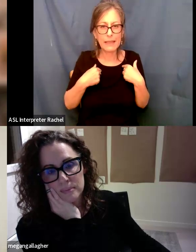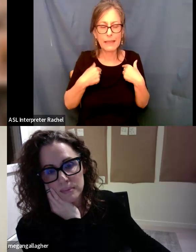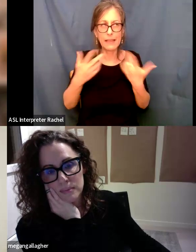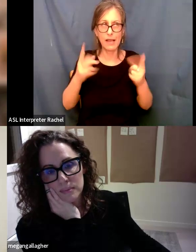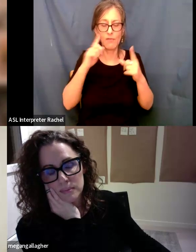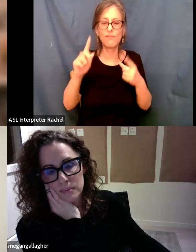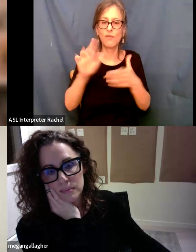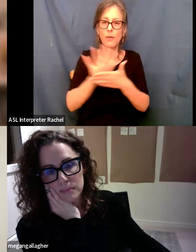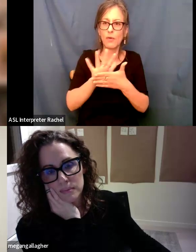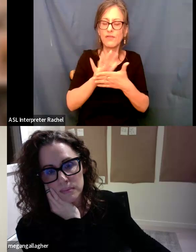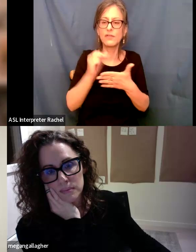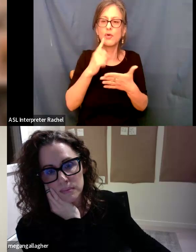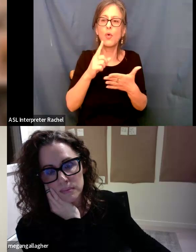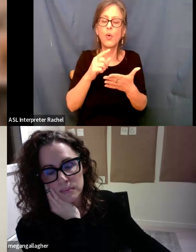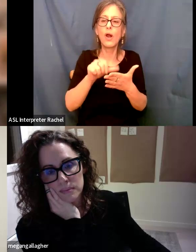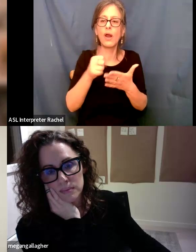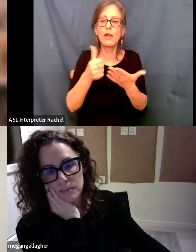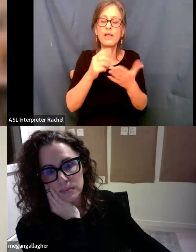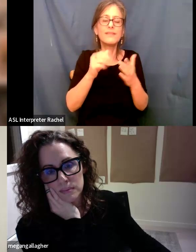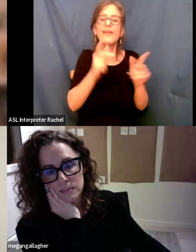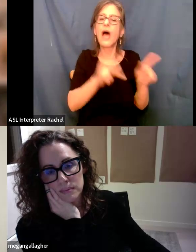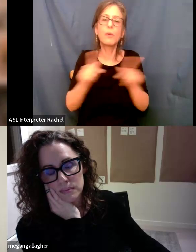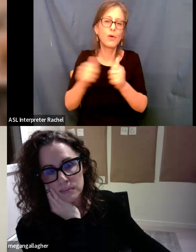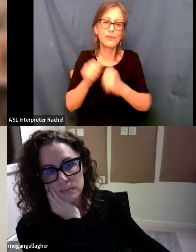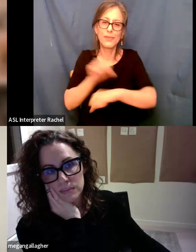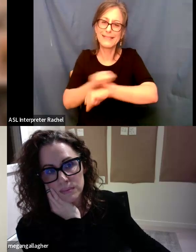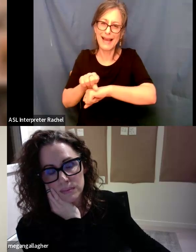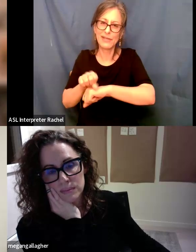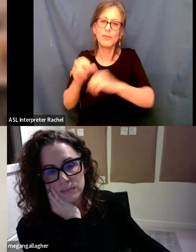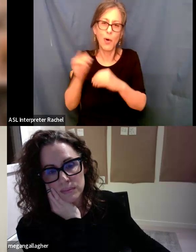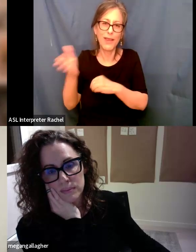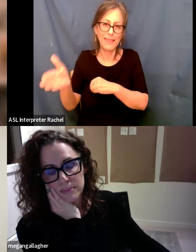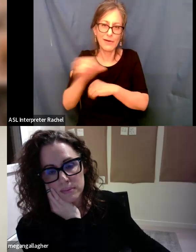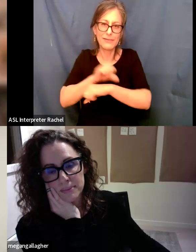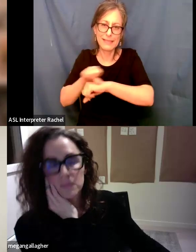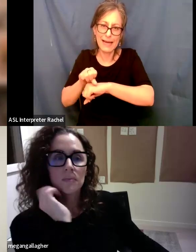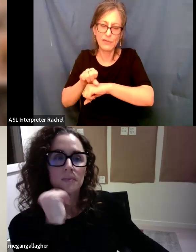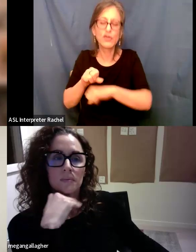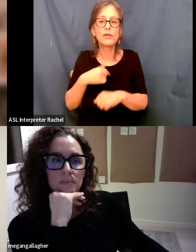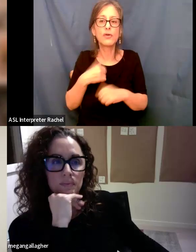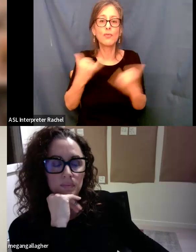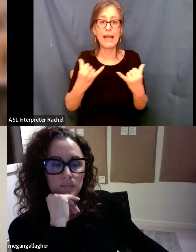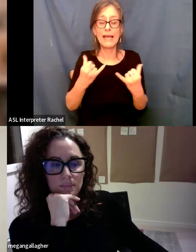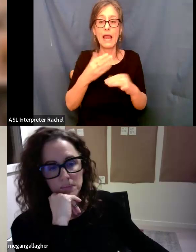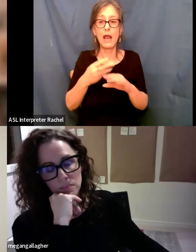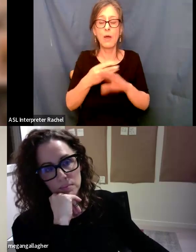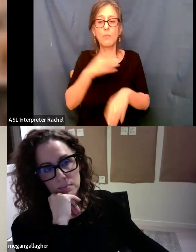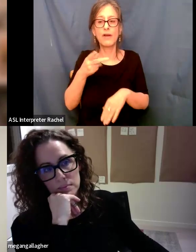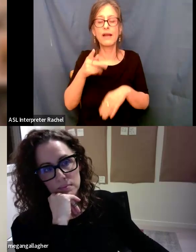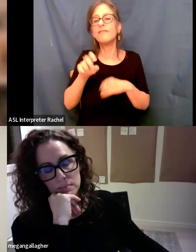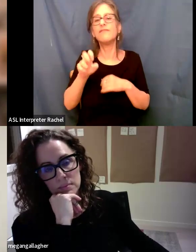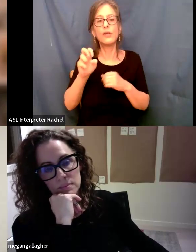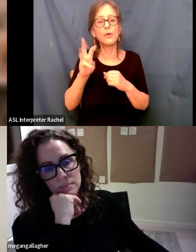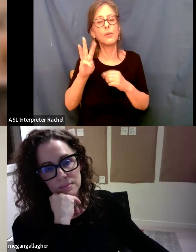screen, or the richest opportunities weren't available on screen as they were on stage. And like, for example, I'm currently in previews for Shakespeare's Twelfth